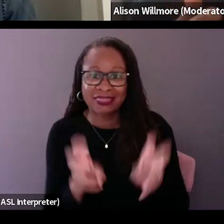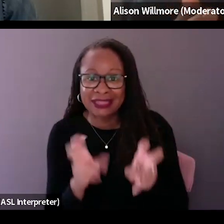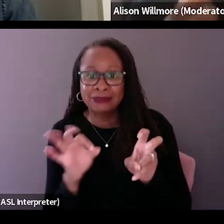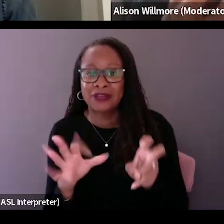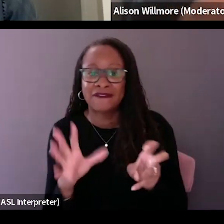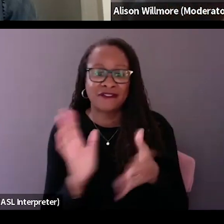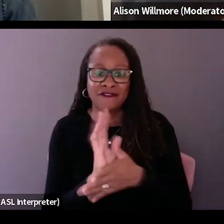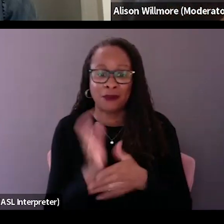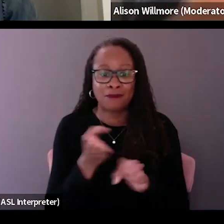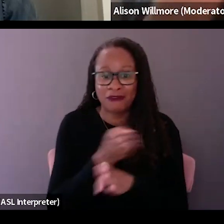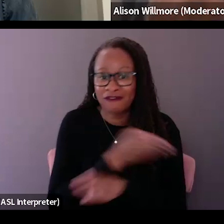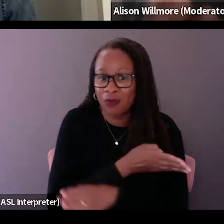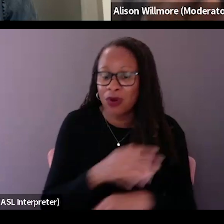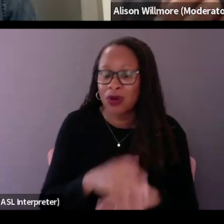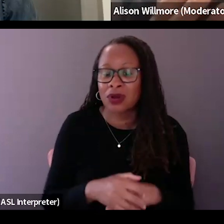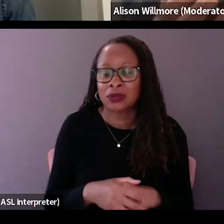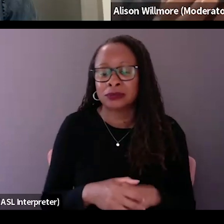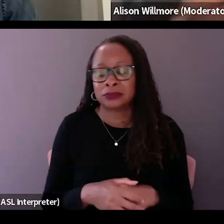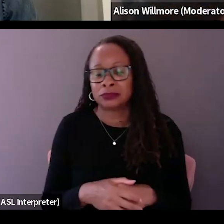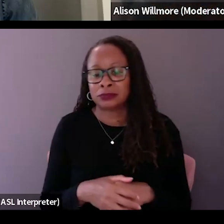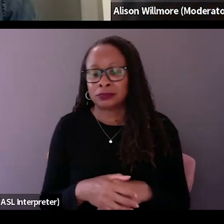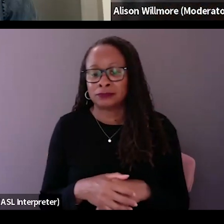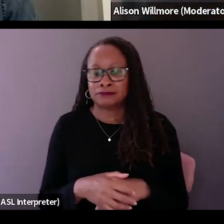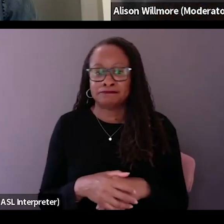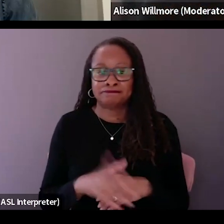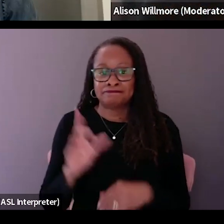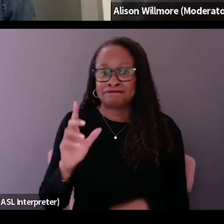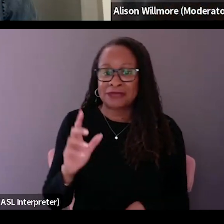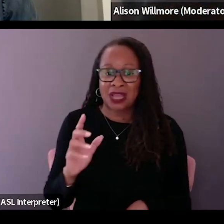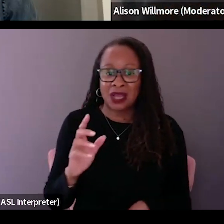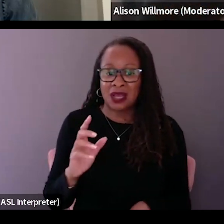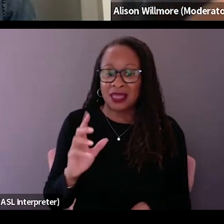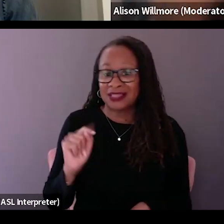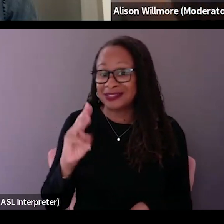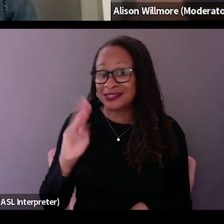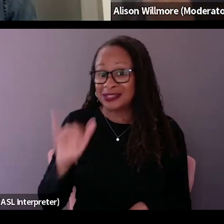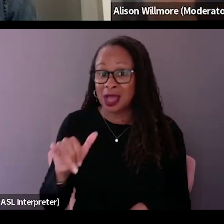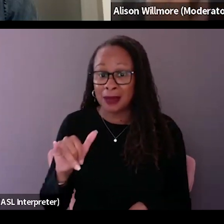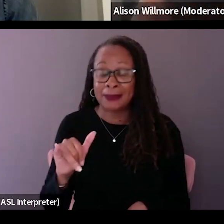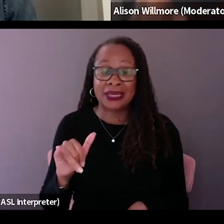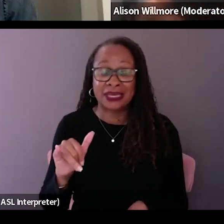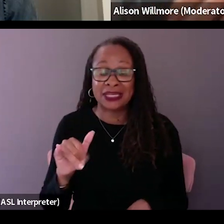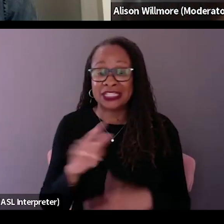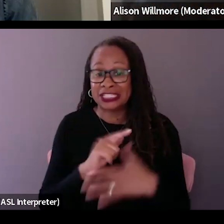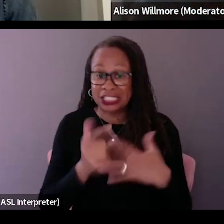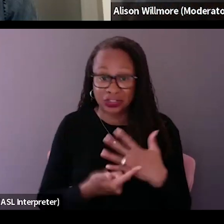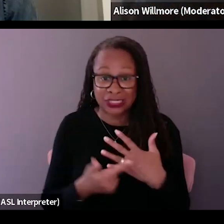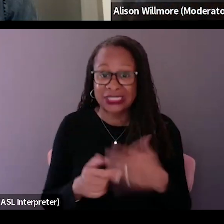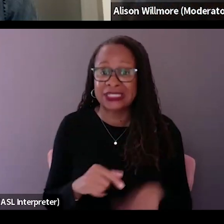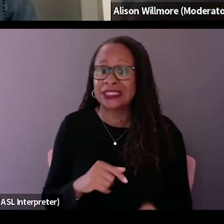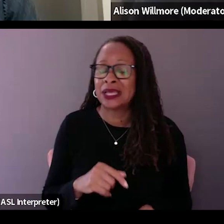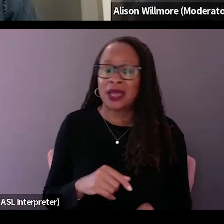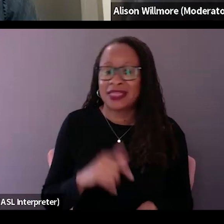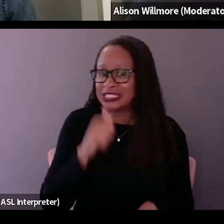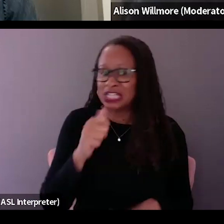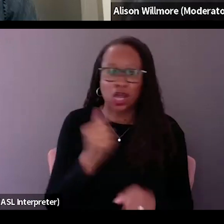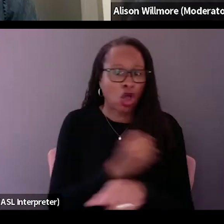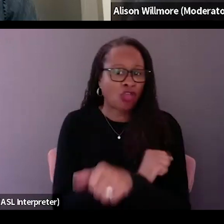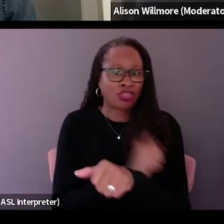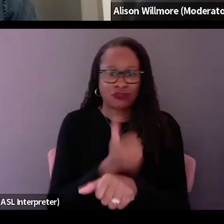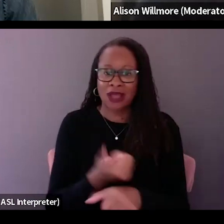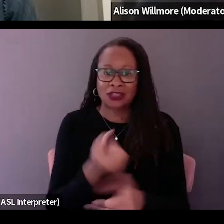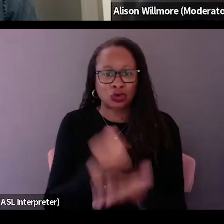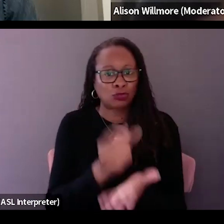Tommy series, which was not authorized by her, and you have her getting invited to go on to join Chicago on